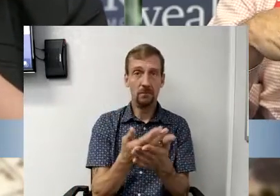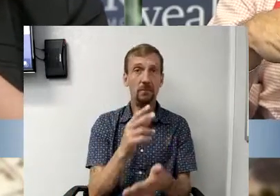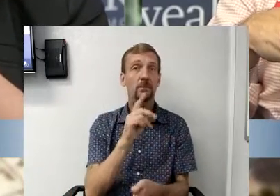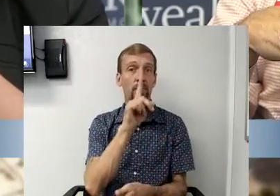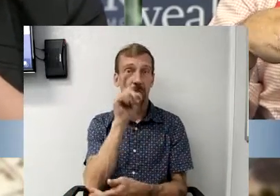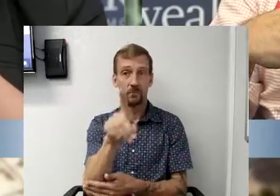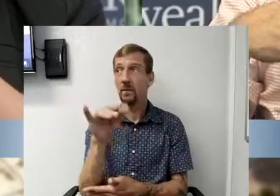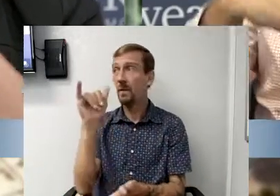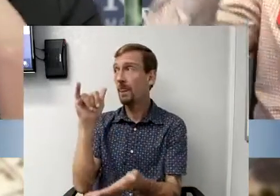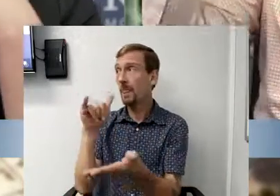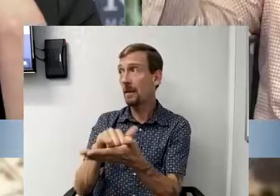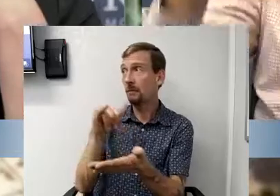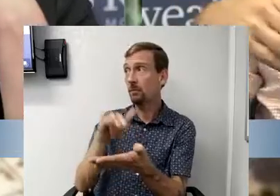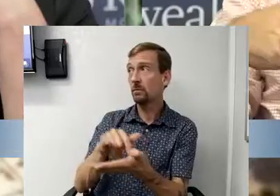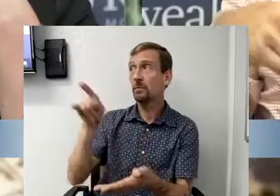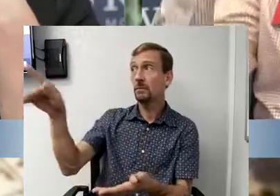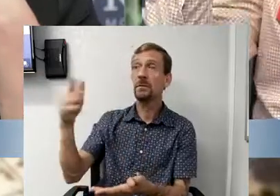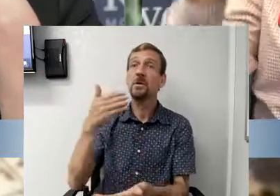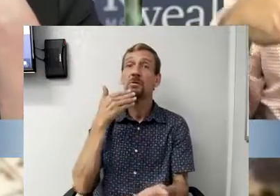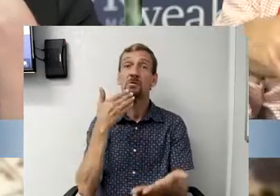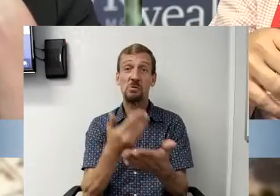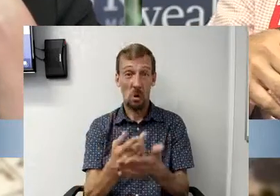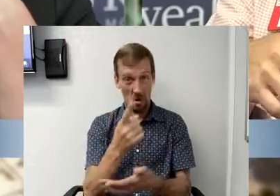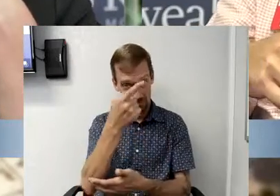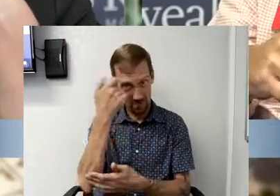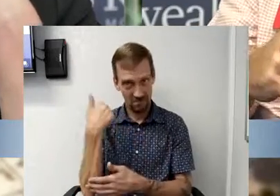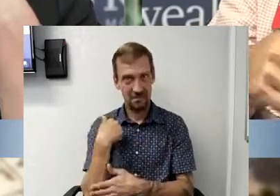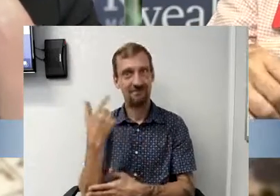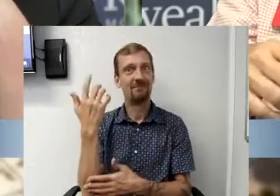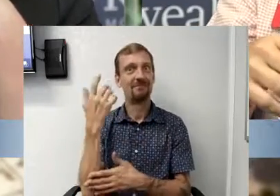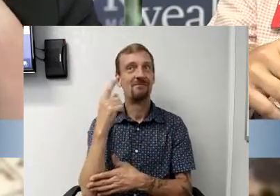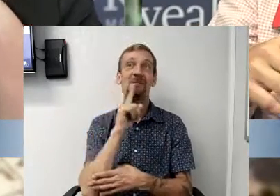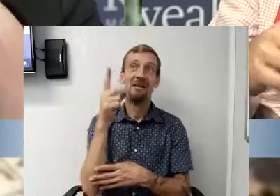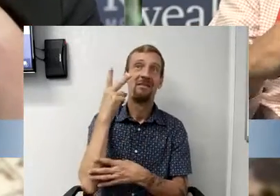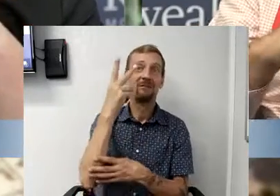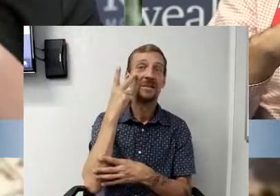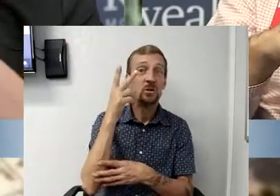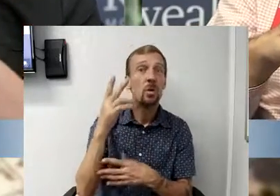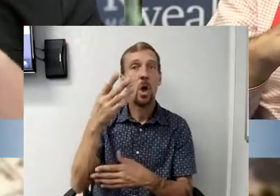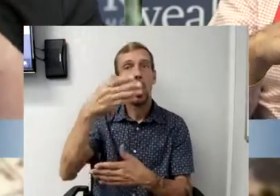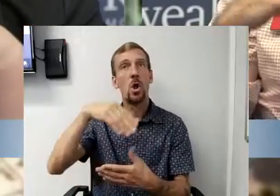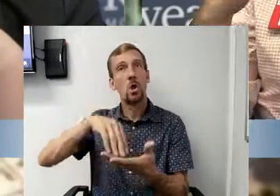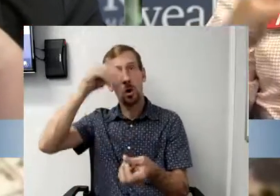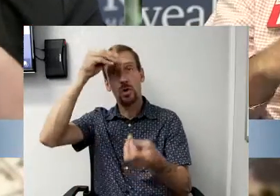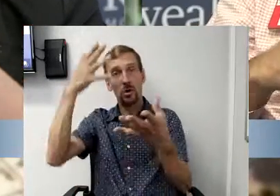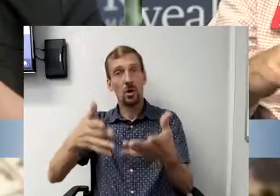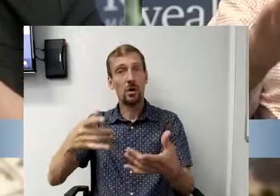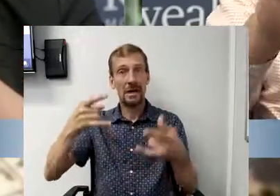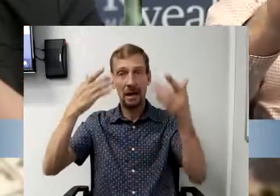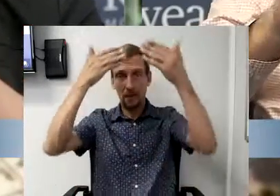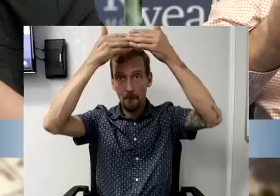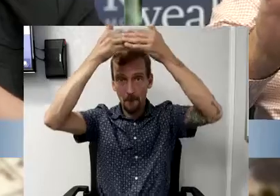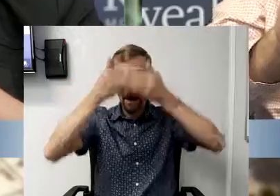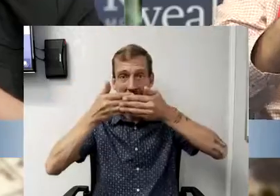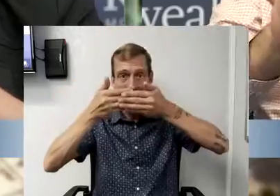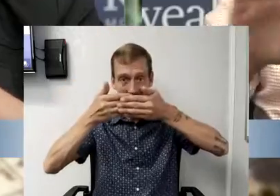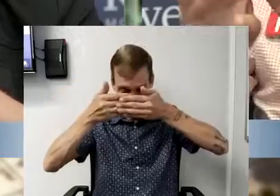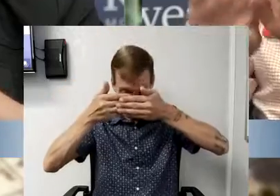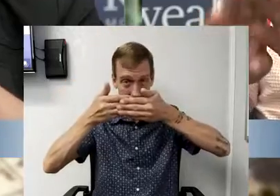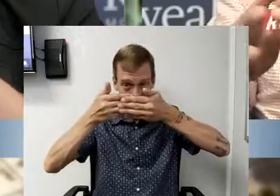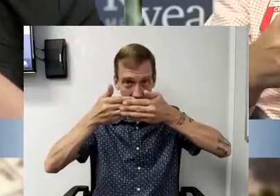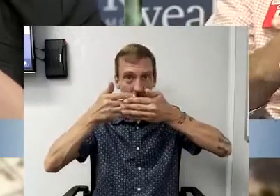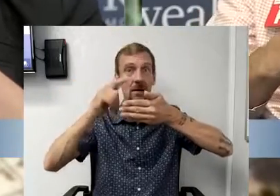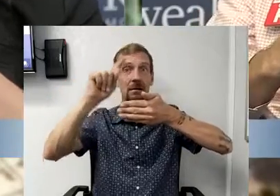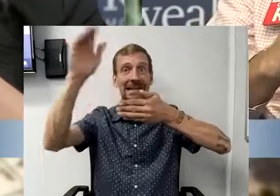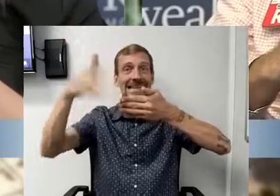visual learner. So back to the face shield question. Face shield, chain link fence. Mask, double layered wood